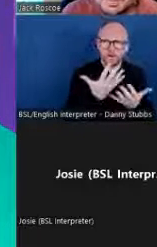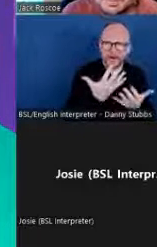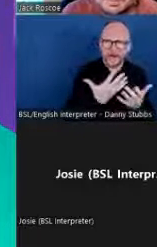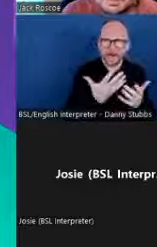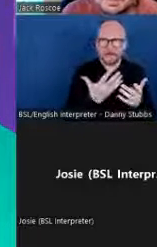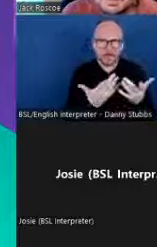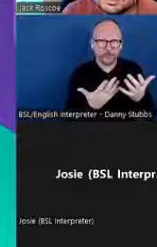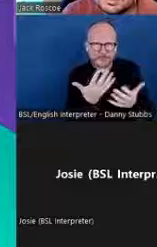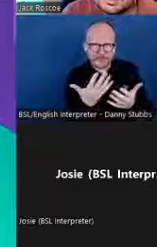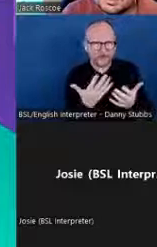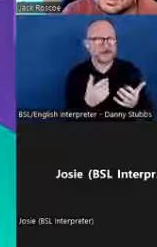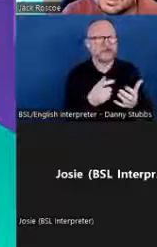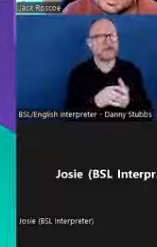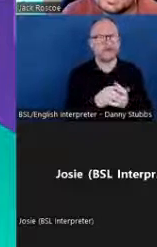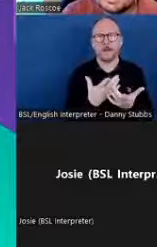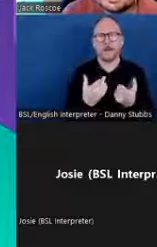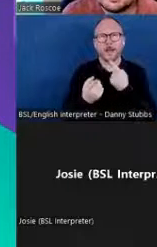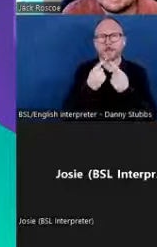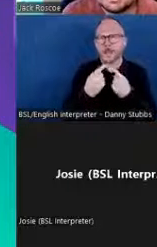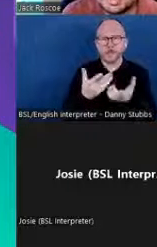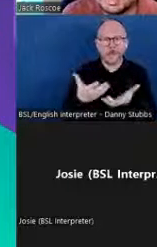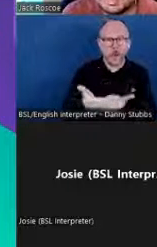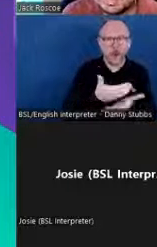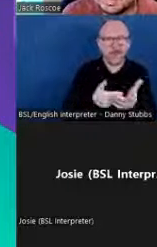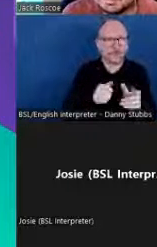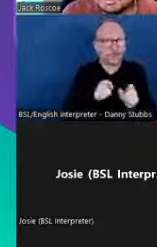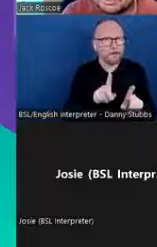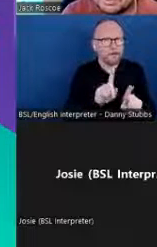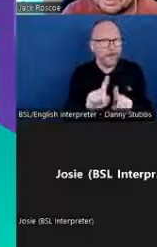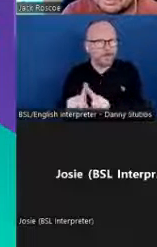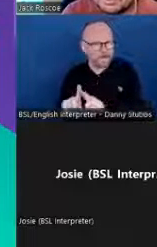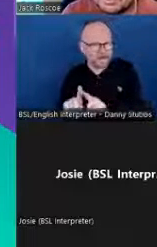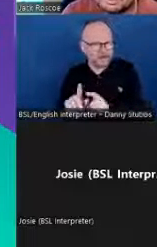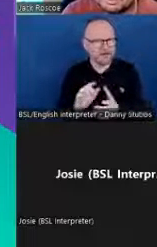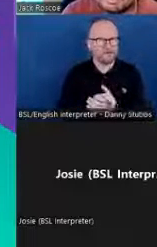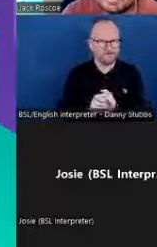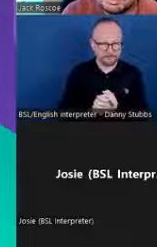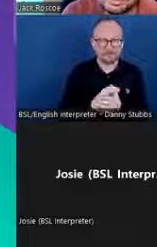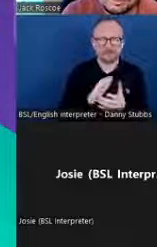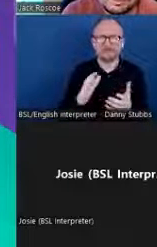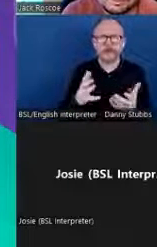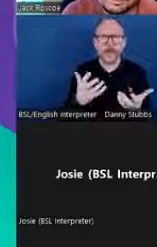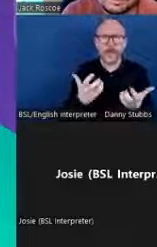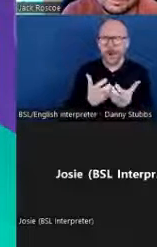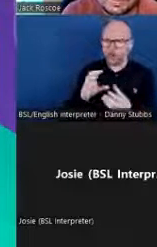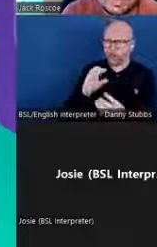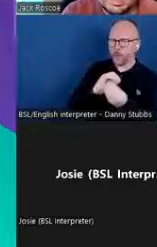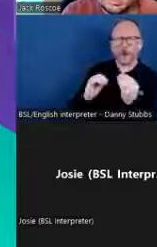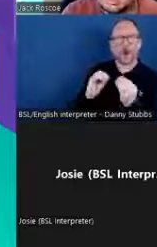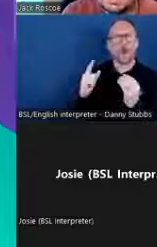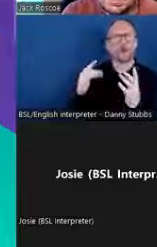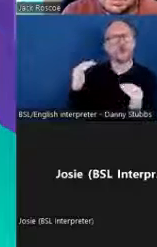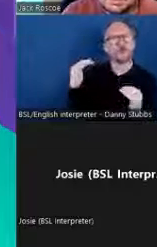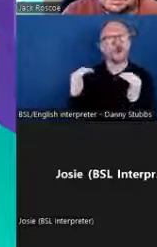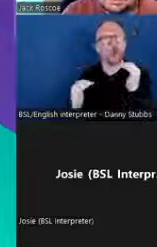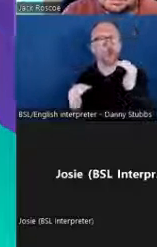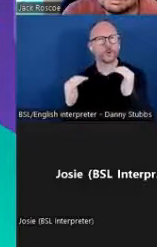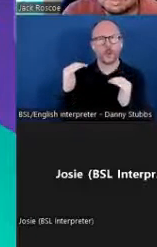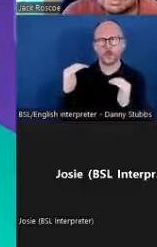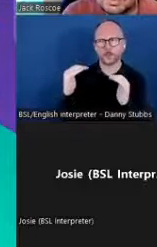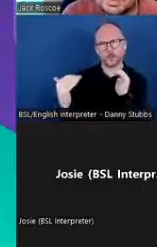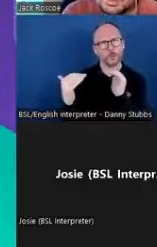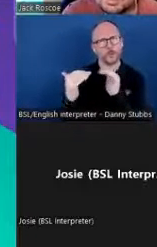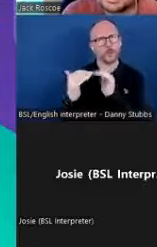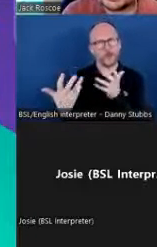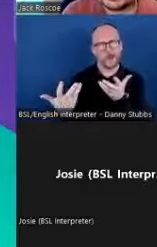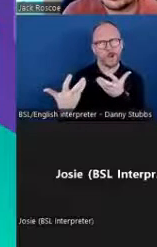methods that we could use, and calculating a proportionate and appropriate method. So we'll